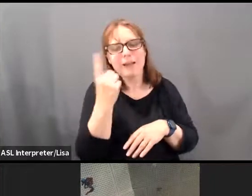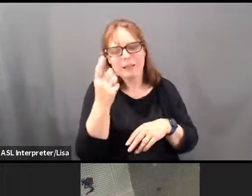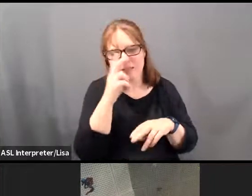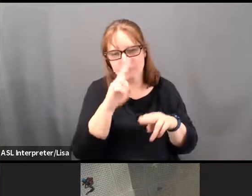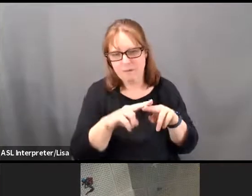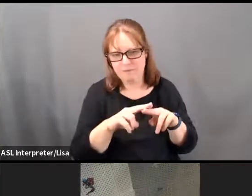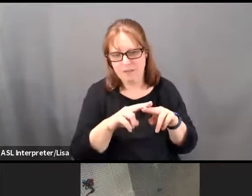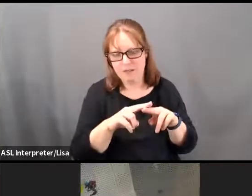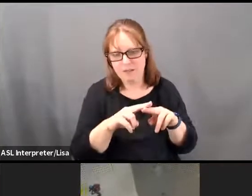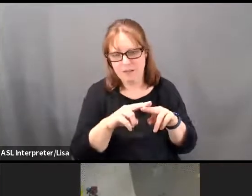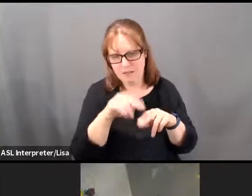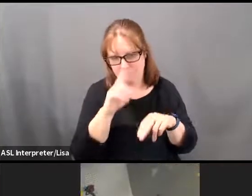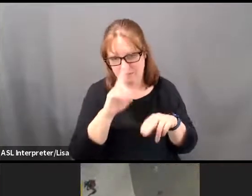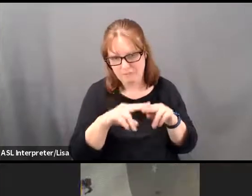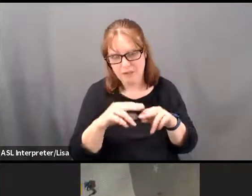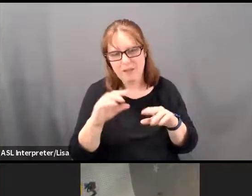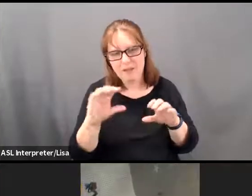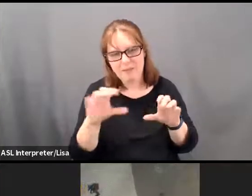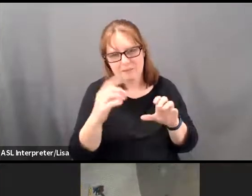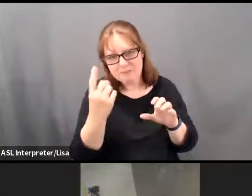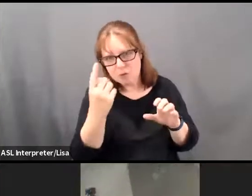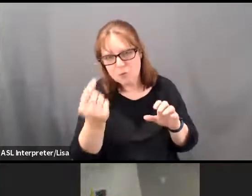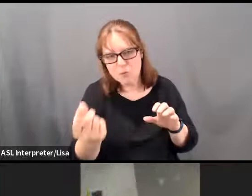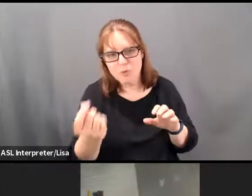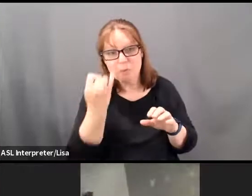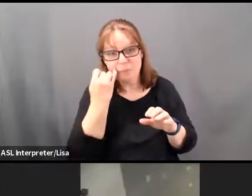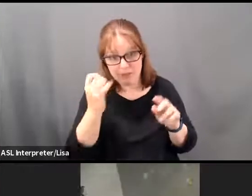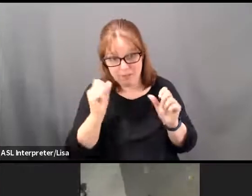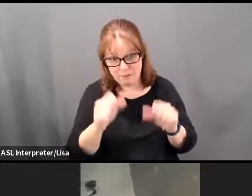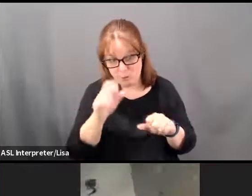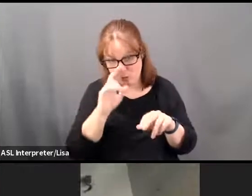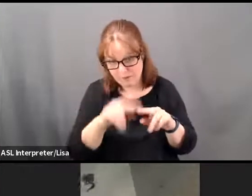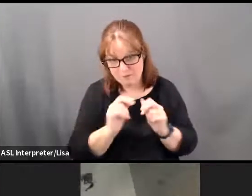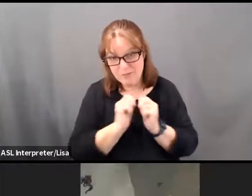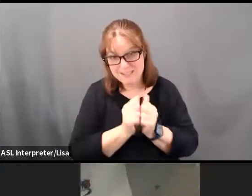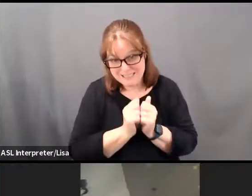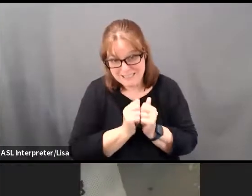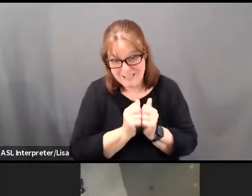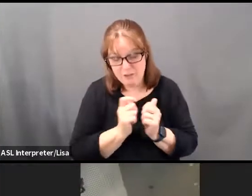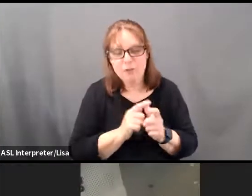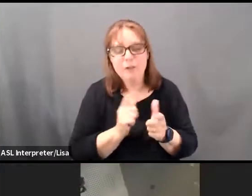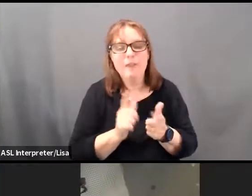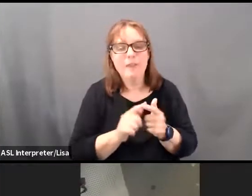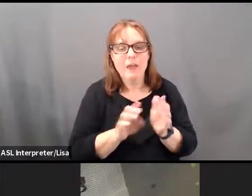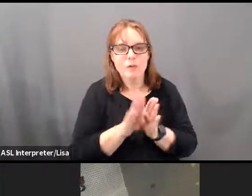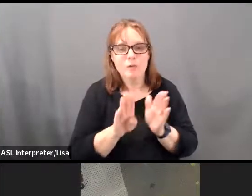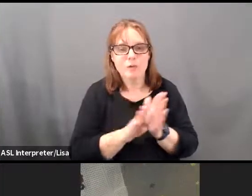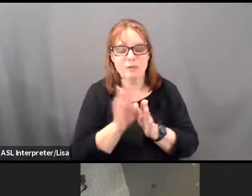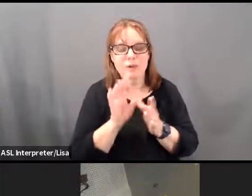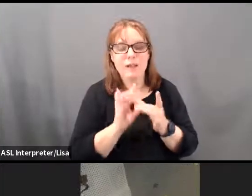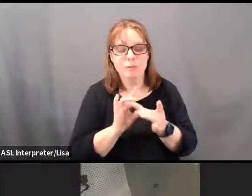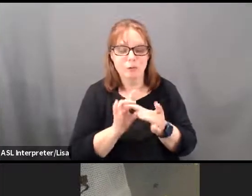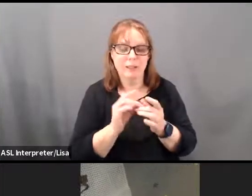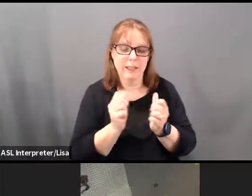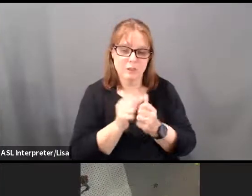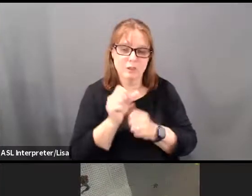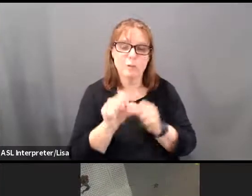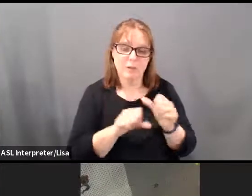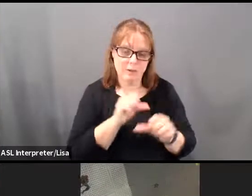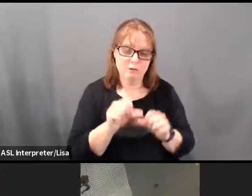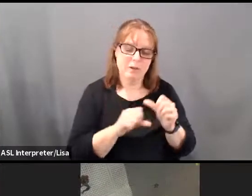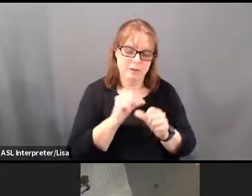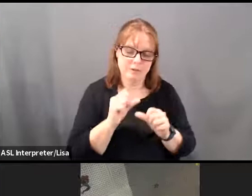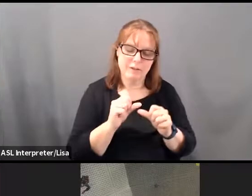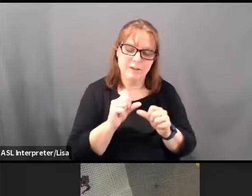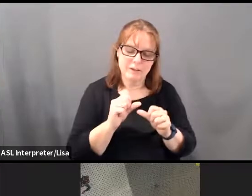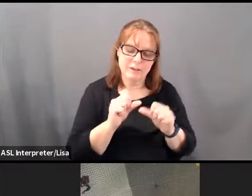fun things to do together again. And if you can find some fun things to do together again, you build that relationship with each other. And it's just amazing how